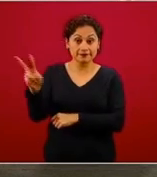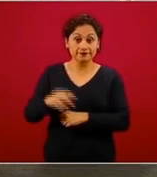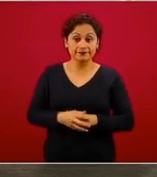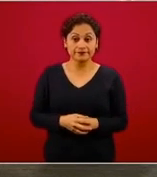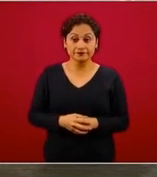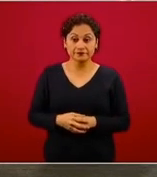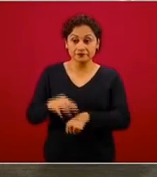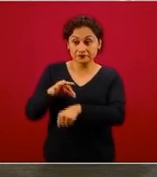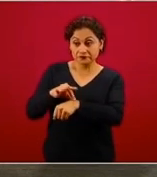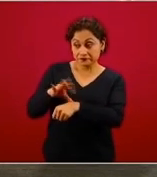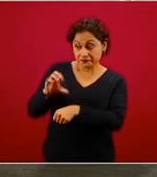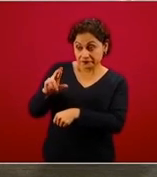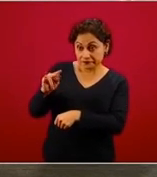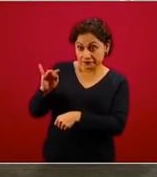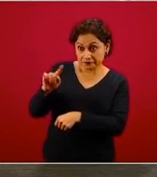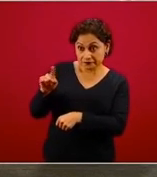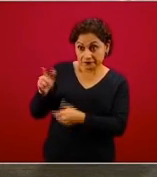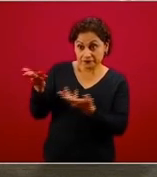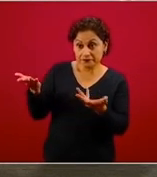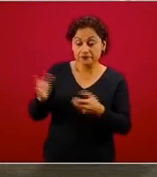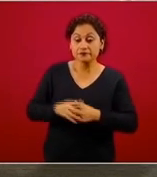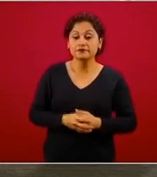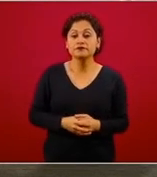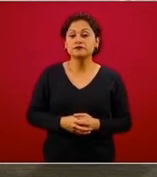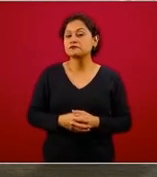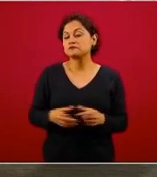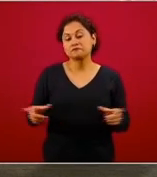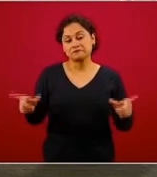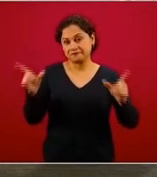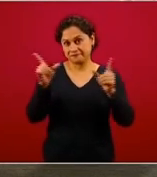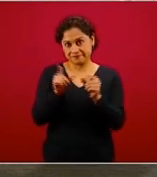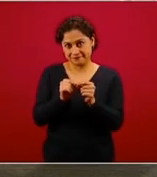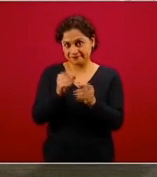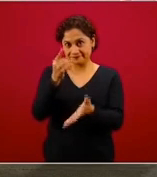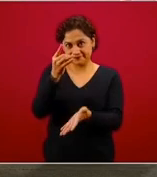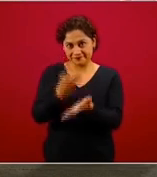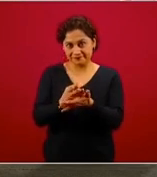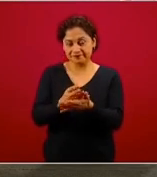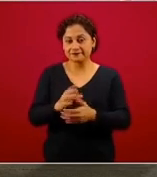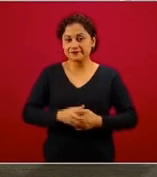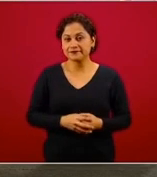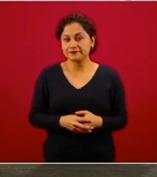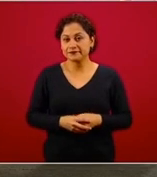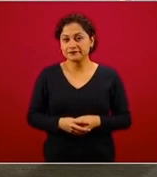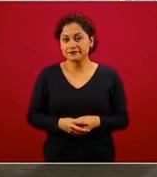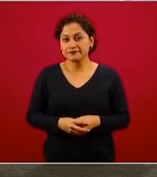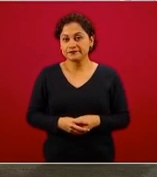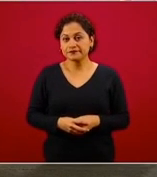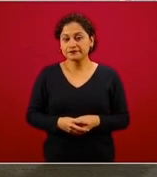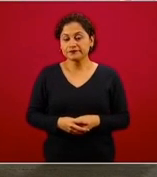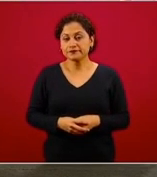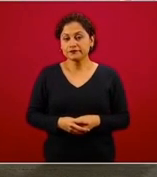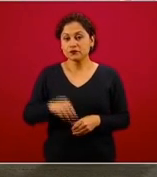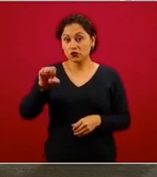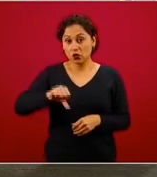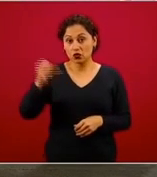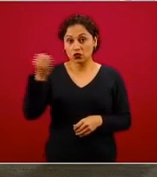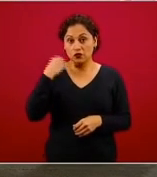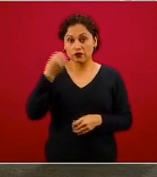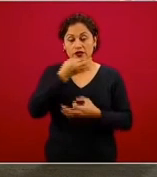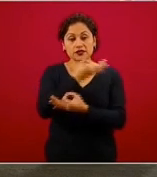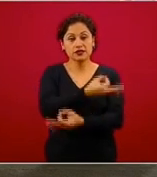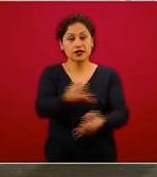we'll see you tomorrow. Dr. Cortez, did you want to make the announcement? Okay, and just to close our press conference for